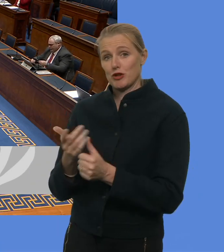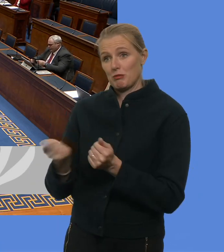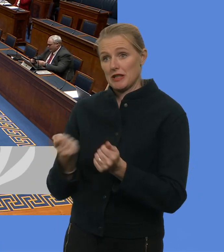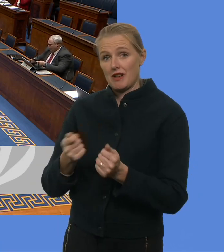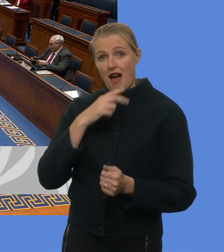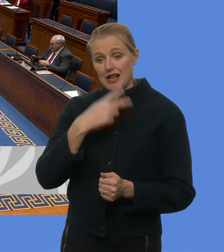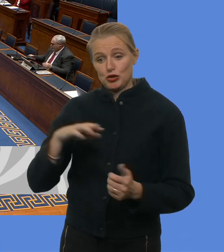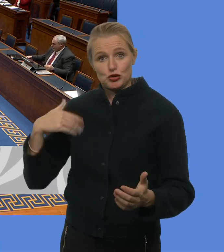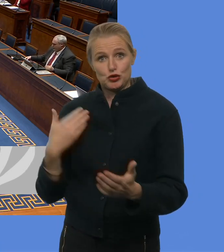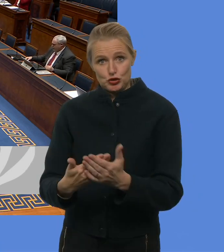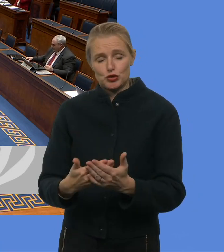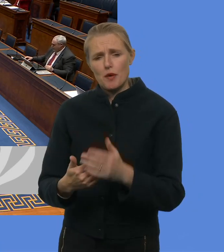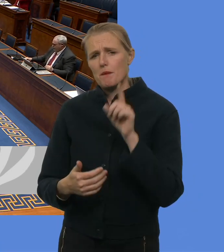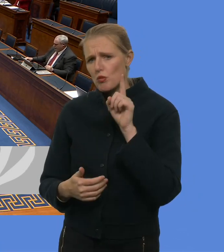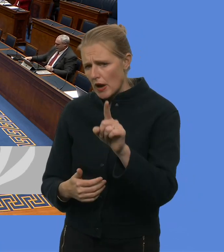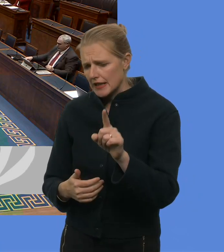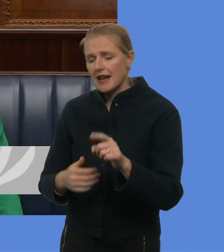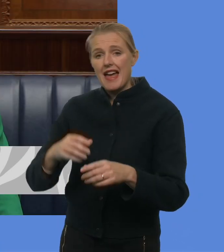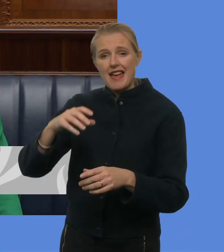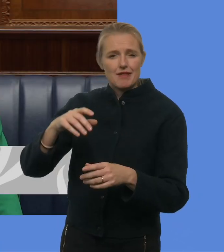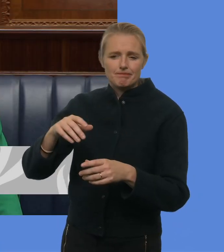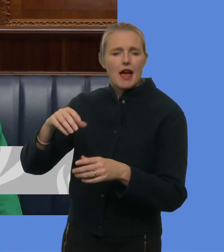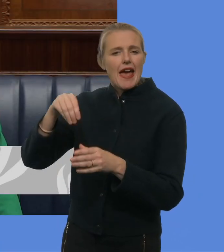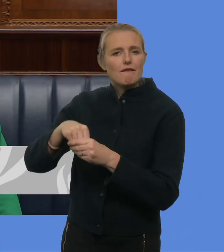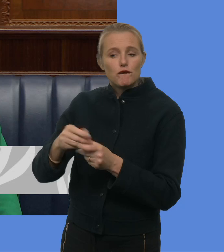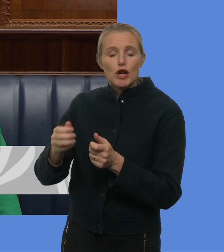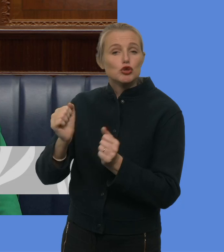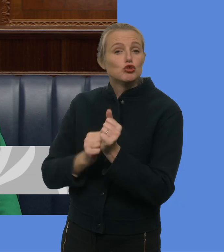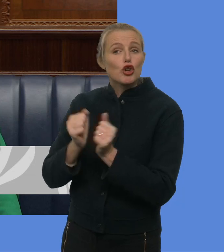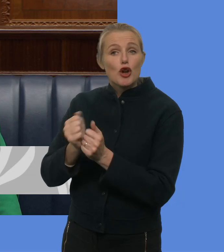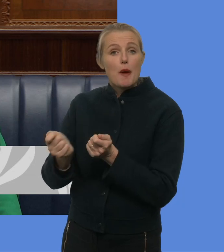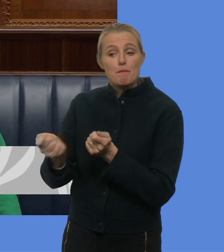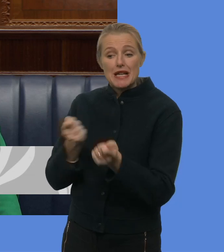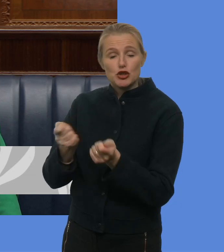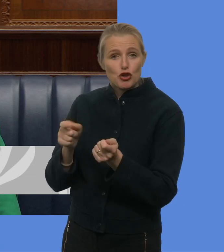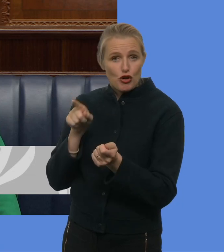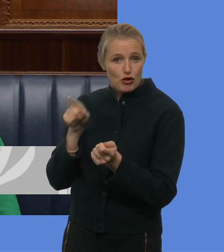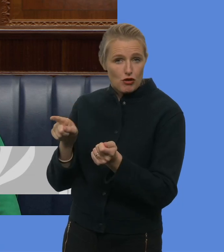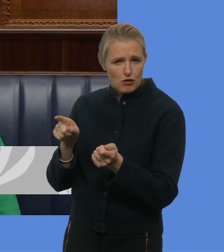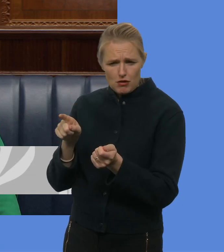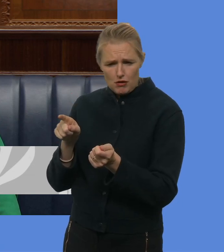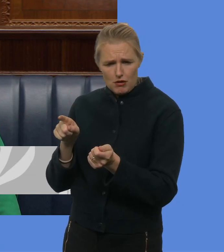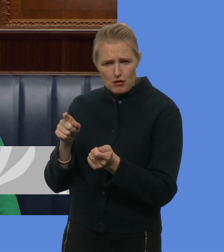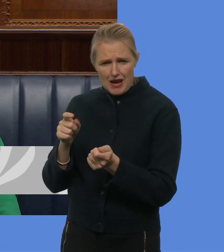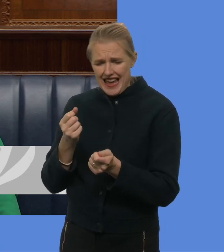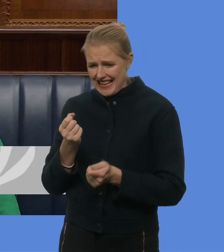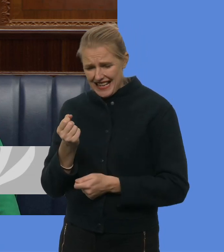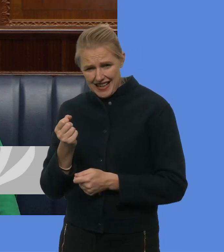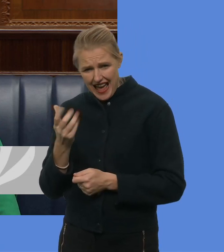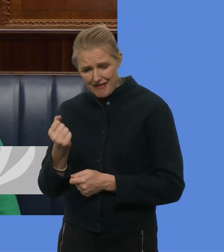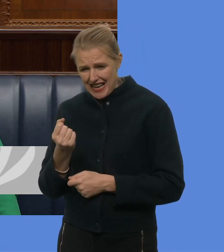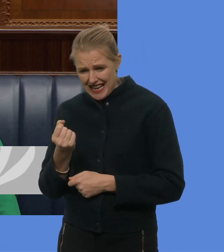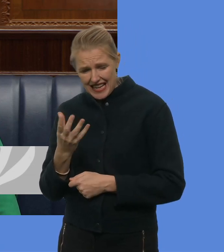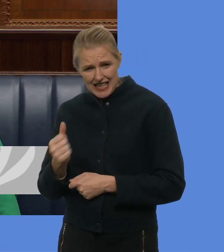so far. On the view, the Infrastructure Minister didn't recognise the Northern Ireland water figures of 19,000